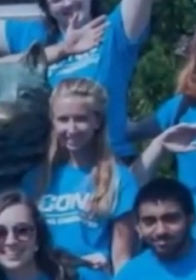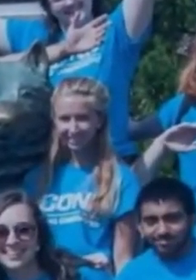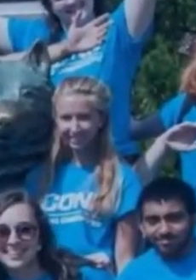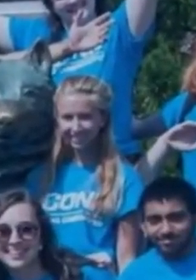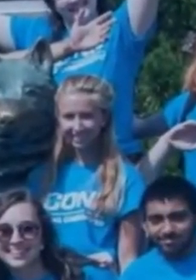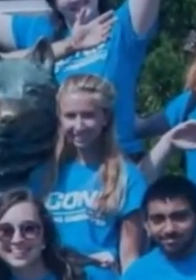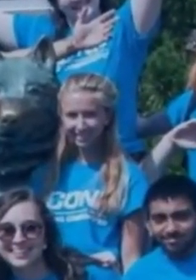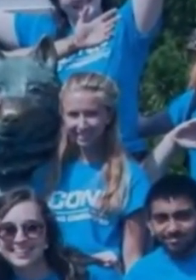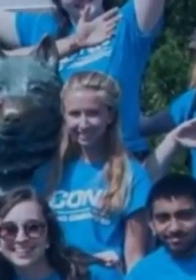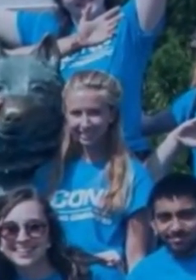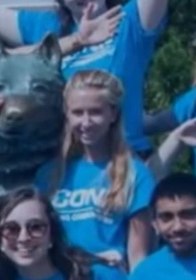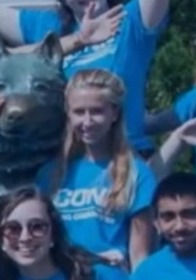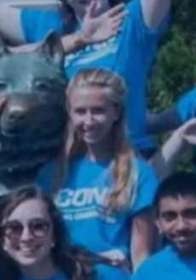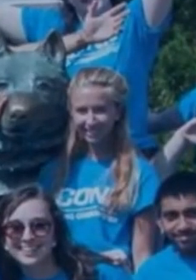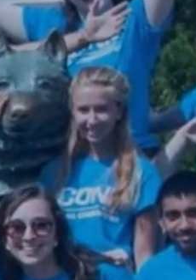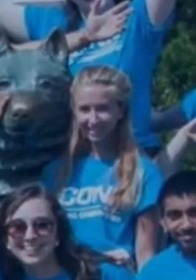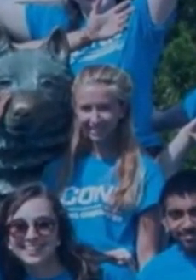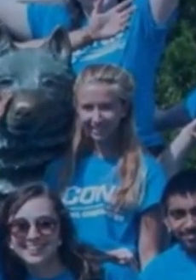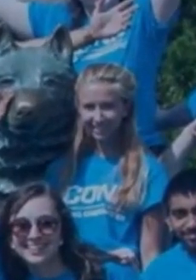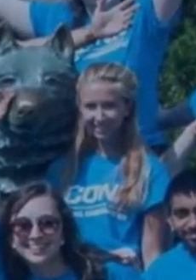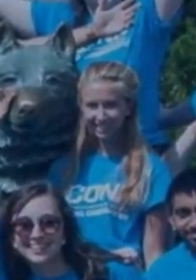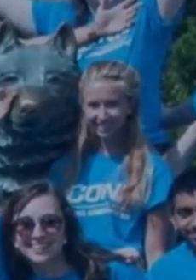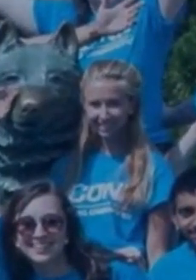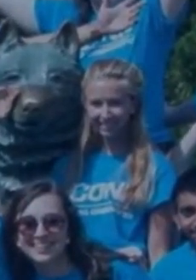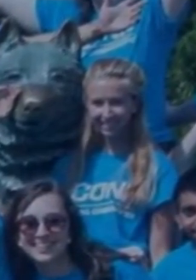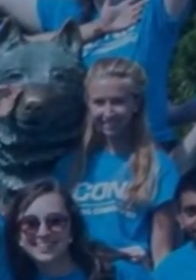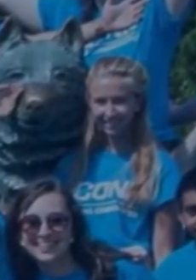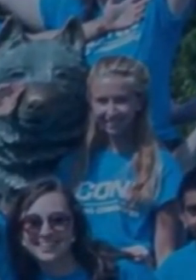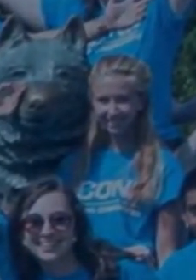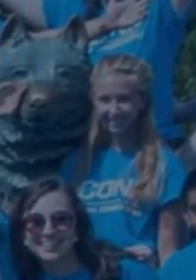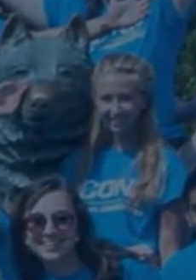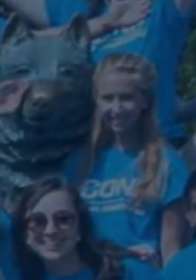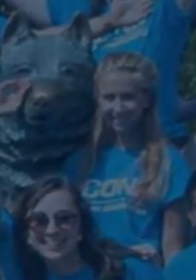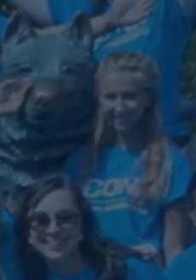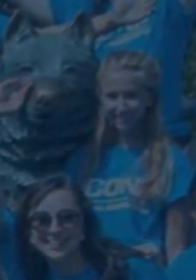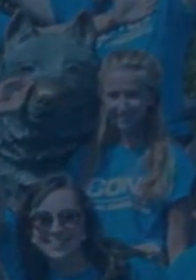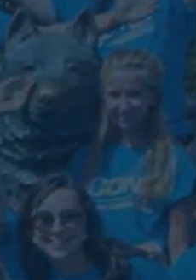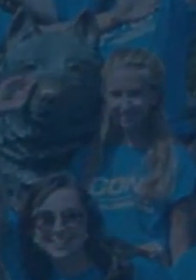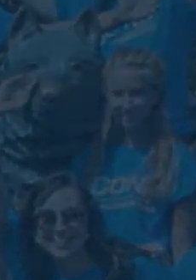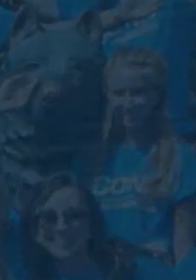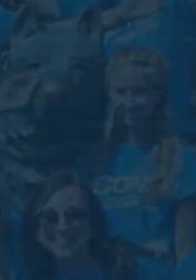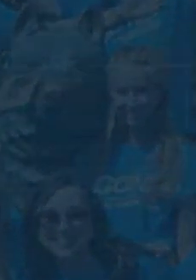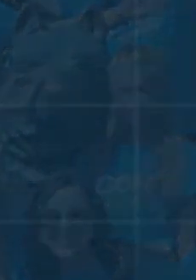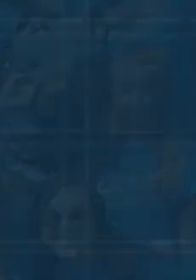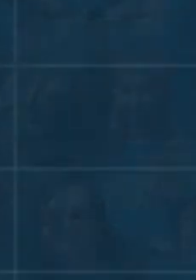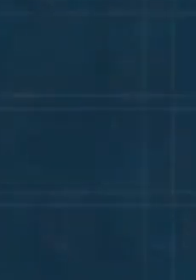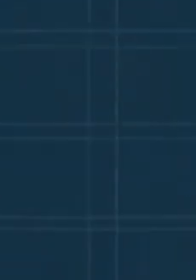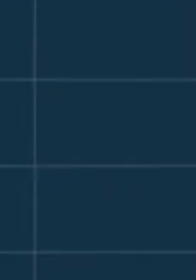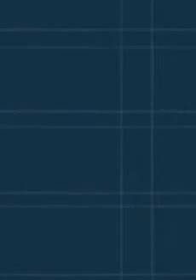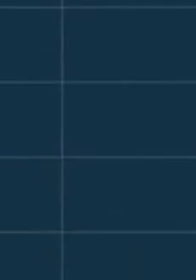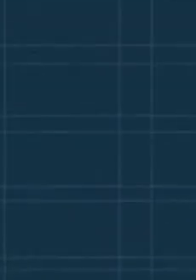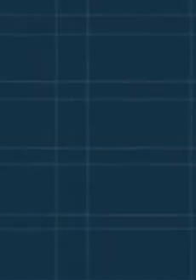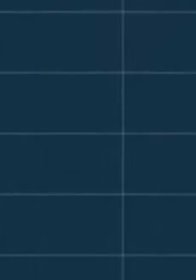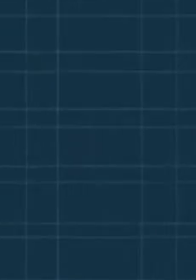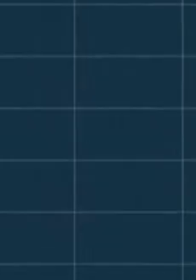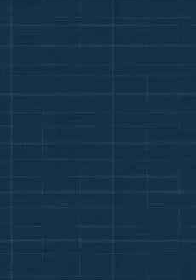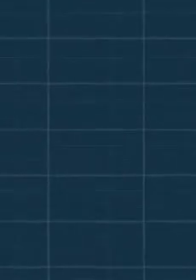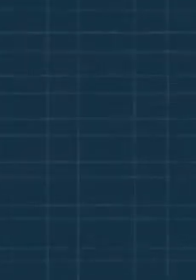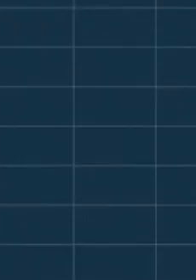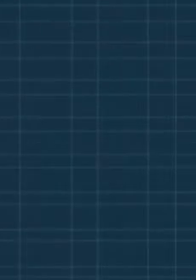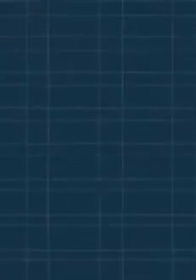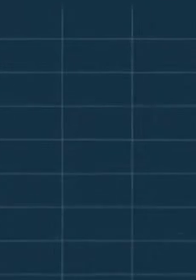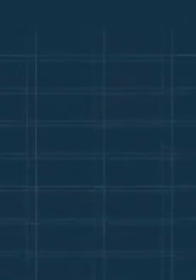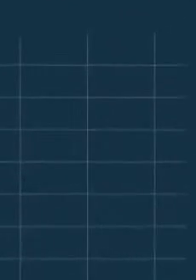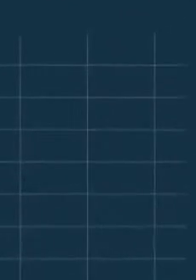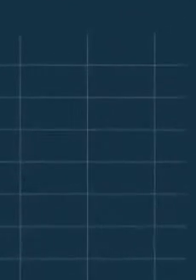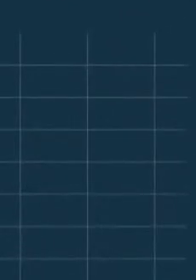2012, HRI created an innovative undergraduate major in human rights, the first human rights major at a public university in the United